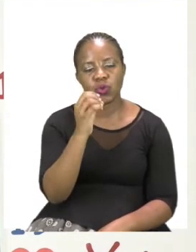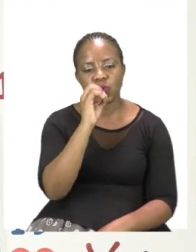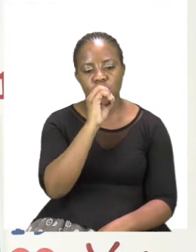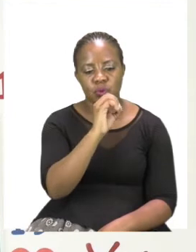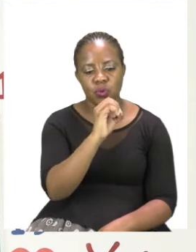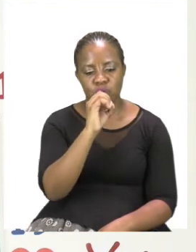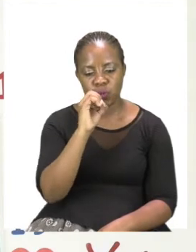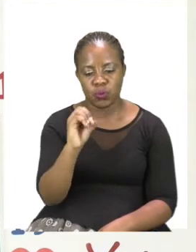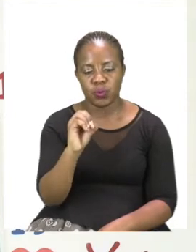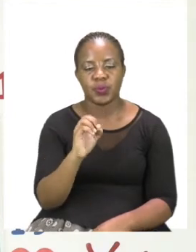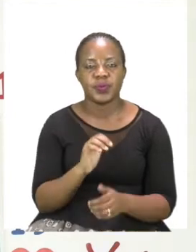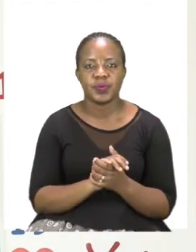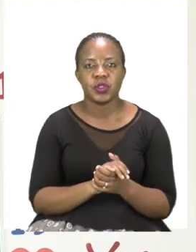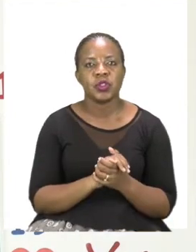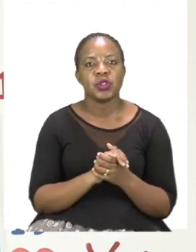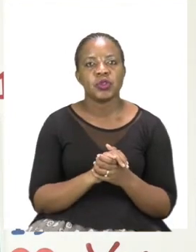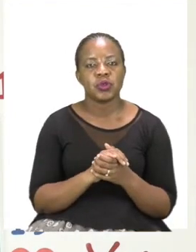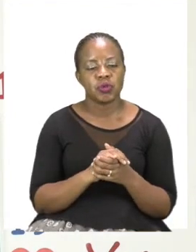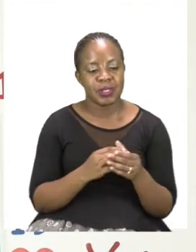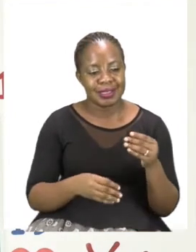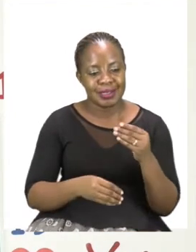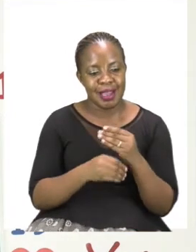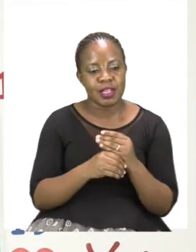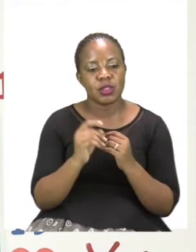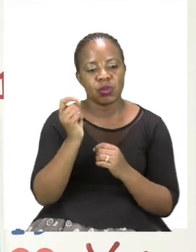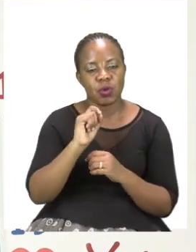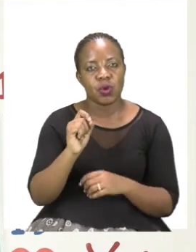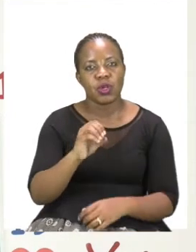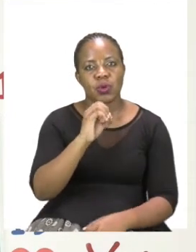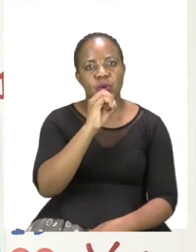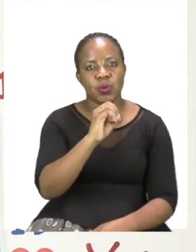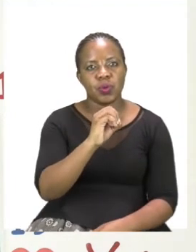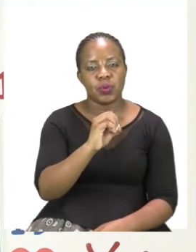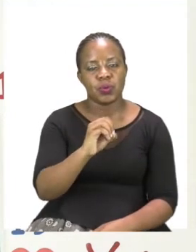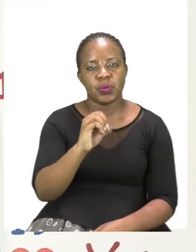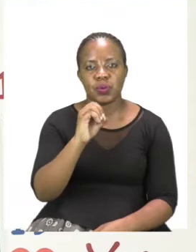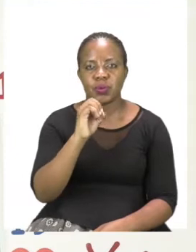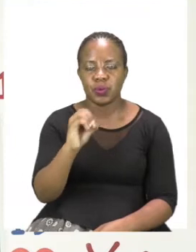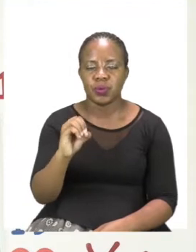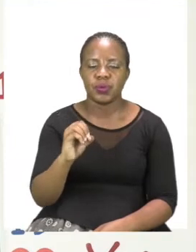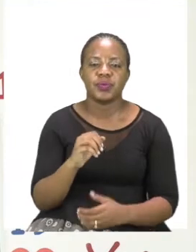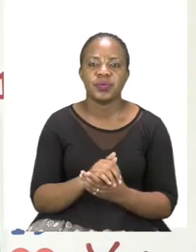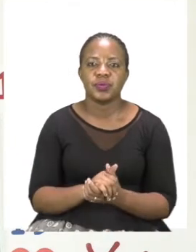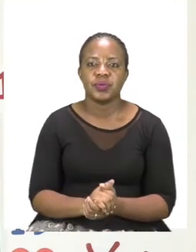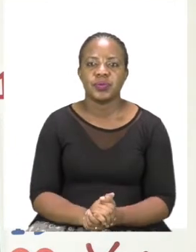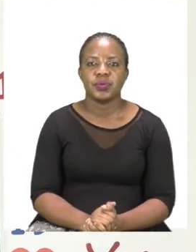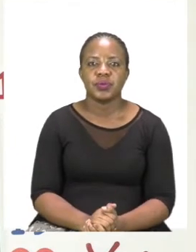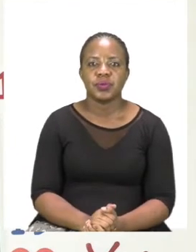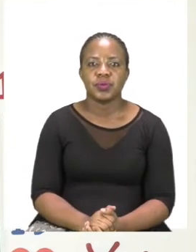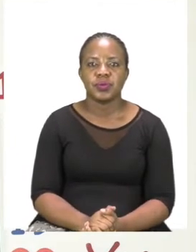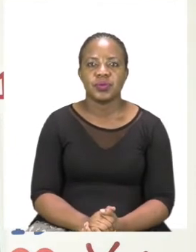our 2 zeros. Let me get some more chalk. In the meantime, I want you